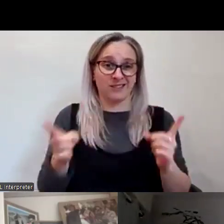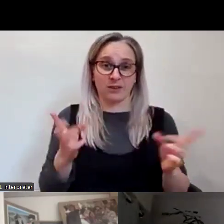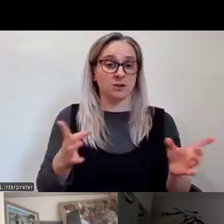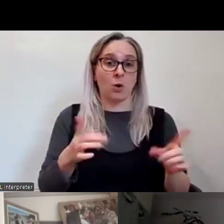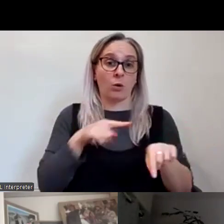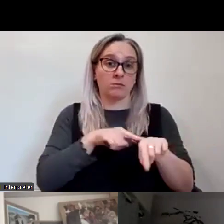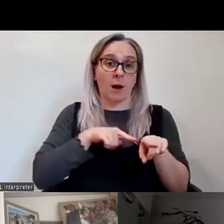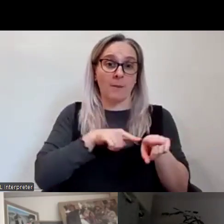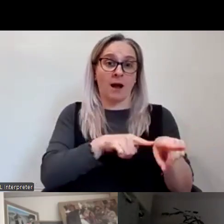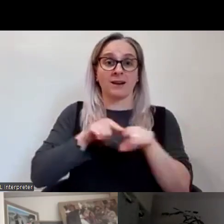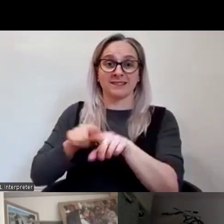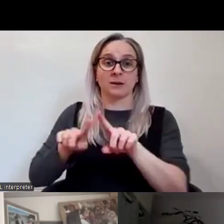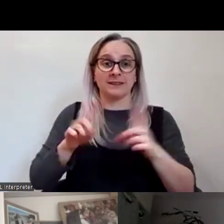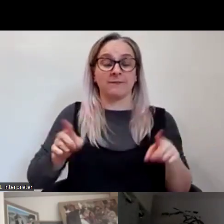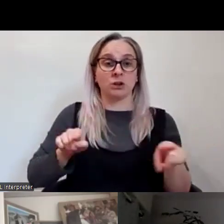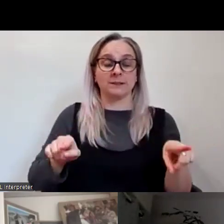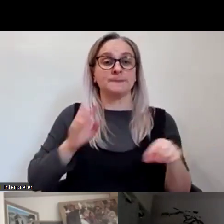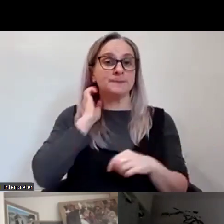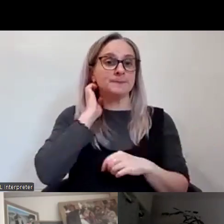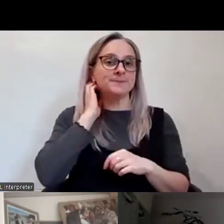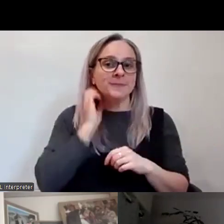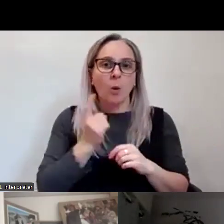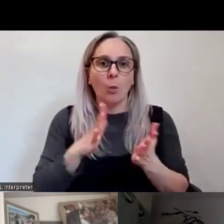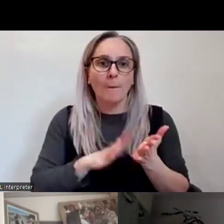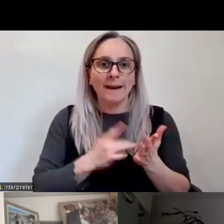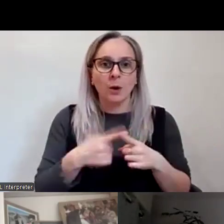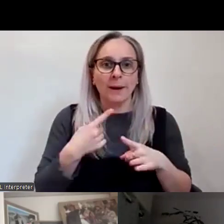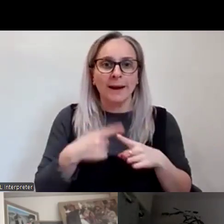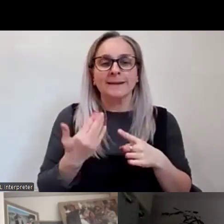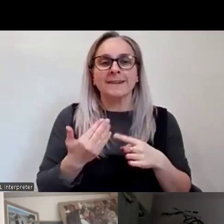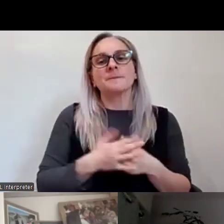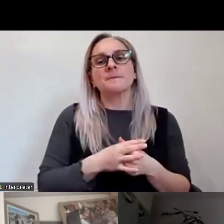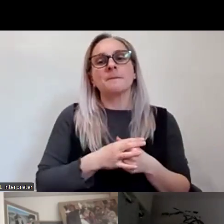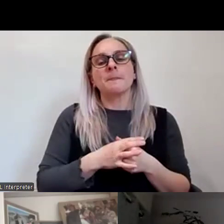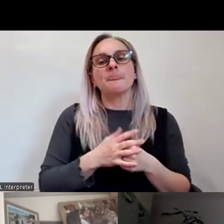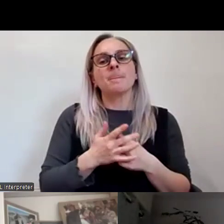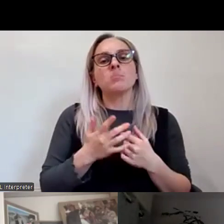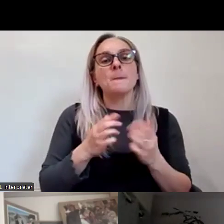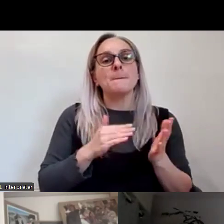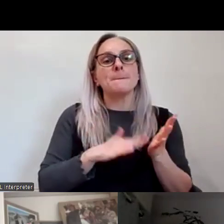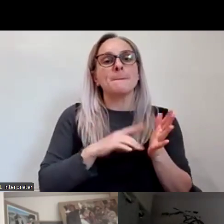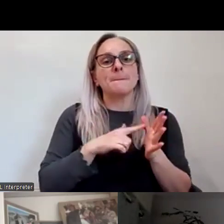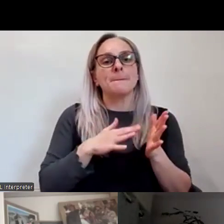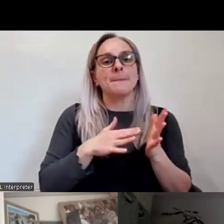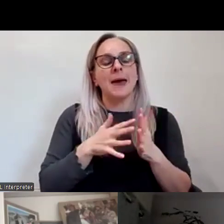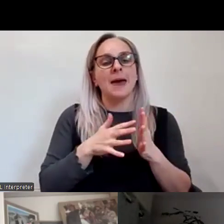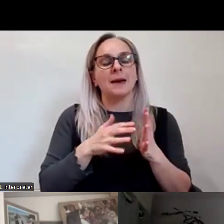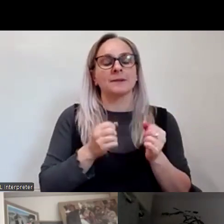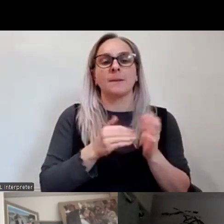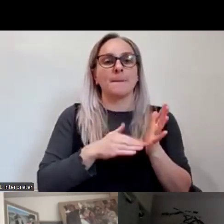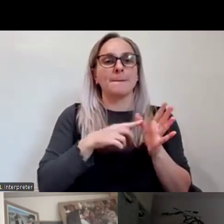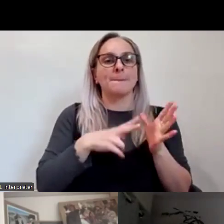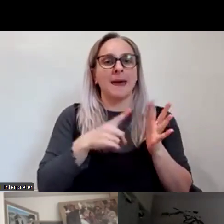afraid. Okay, we've got 1 minute left. Maeve, how many fellows are in each year? How many fellow places are